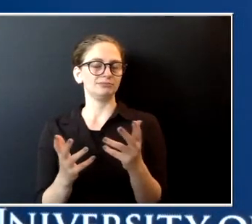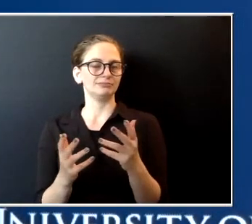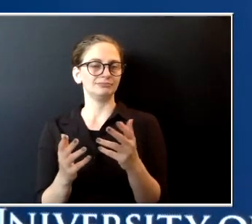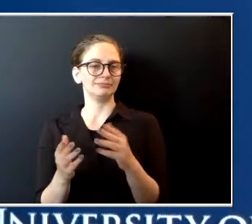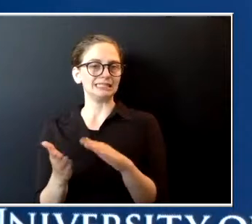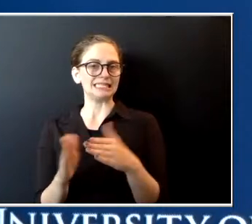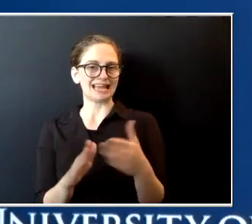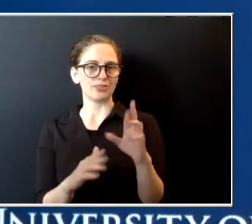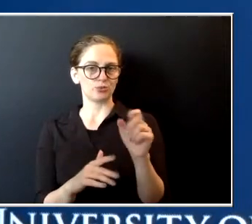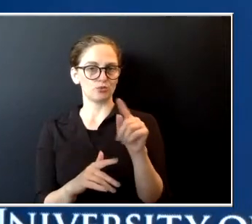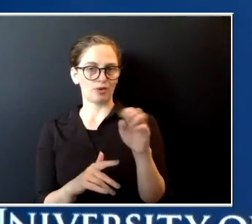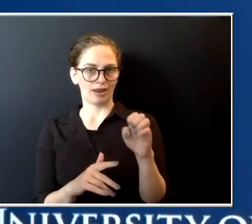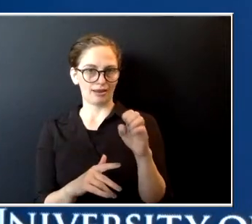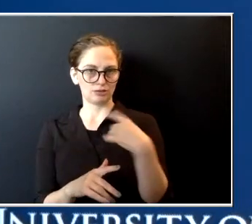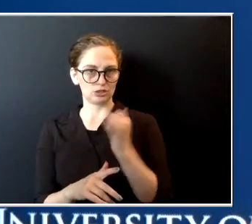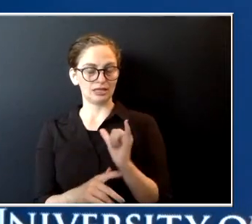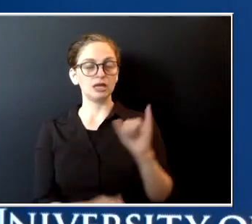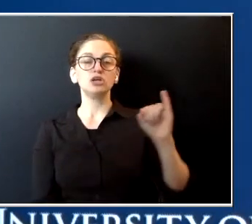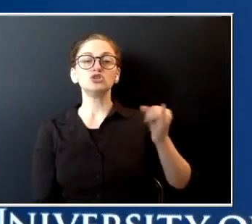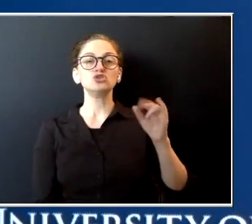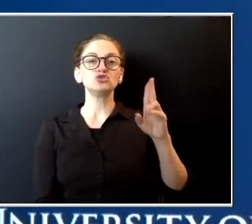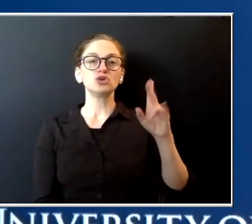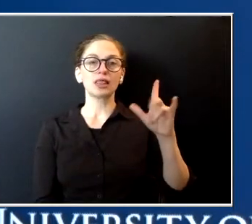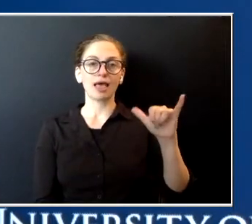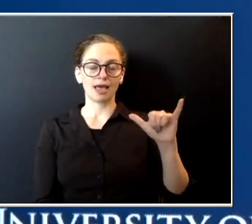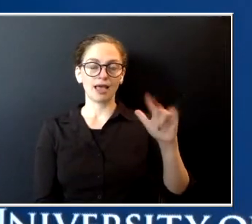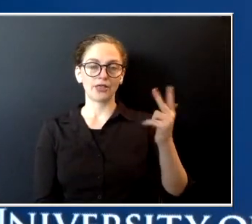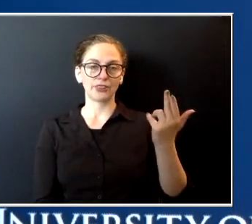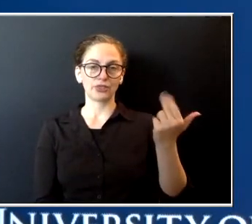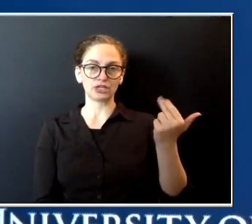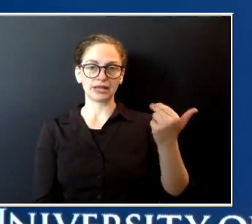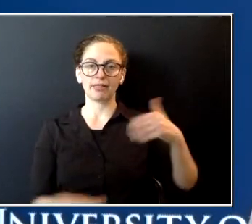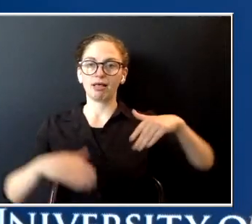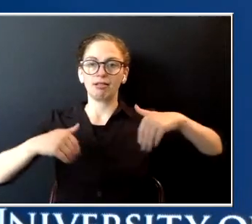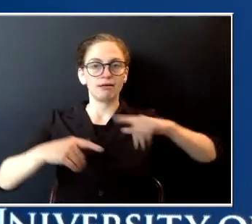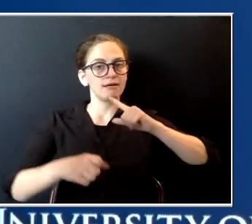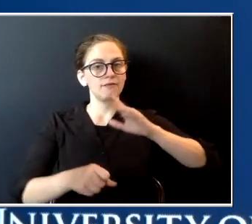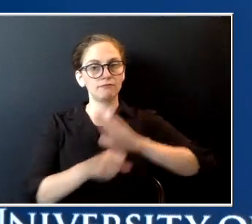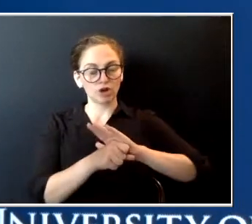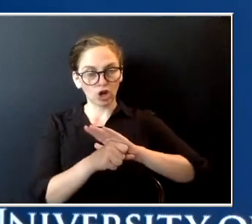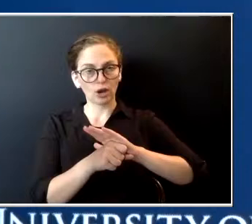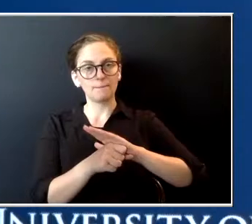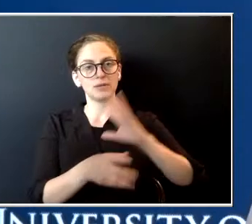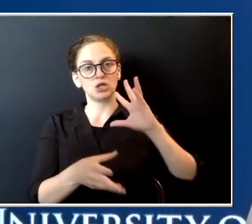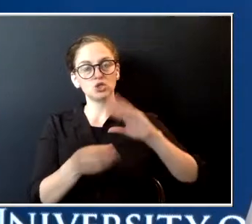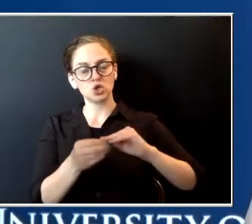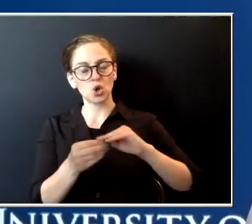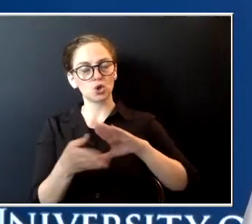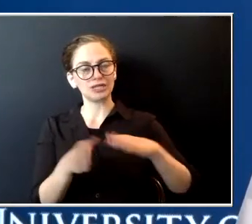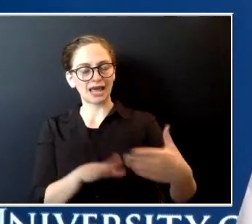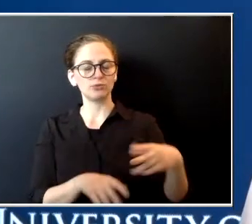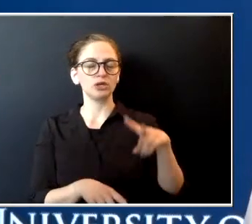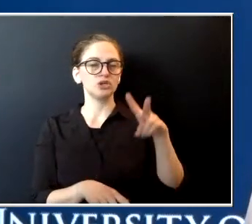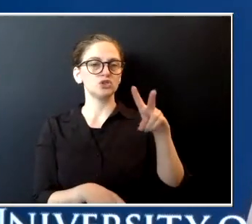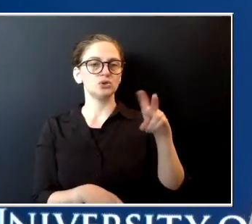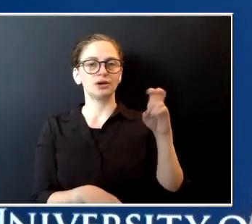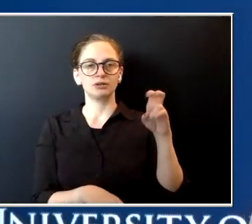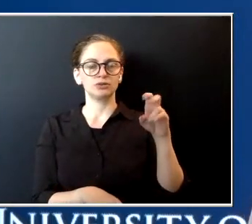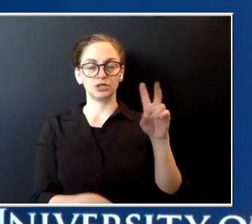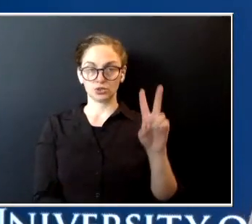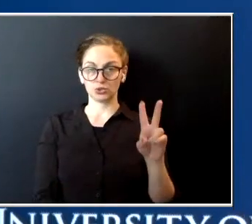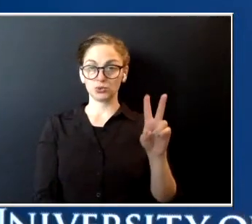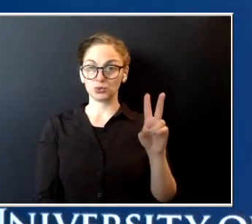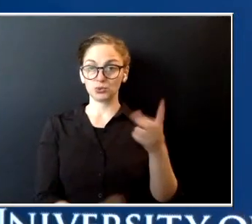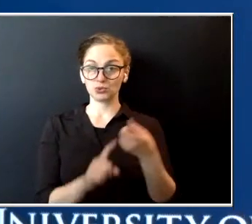the unconfirmed total deaths in the United States was 202 from COVID, but we should contrast that to the